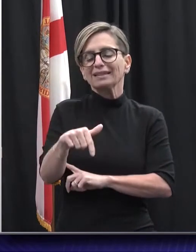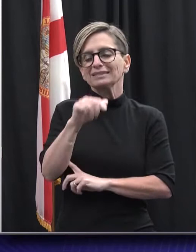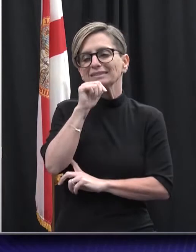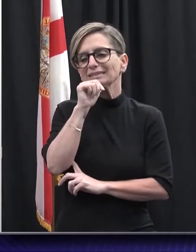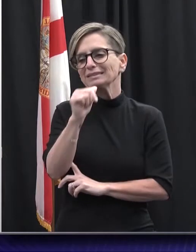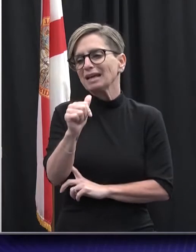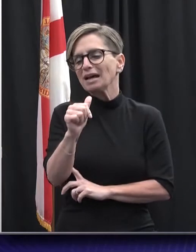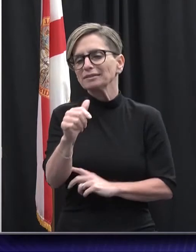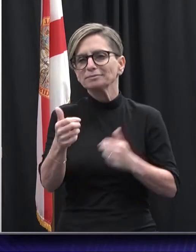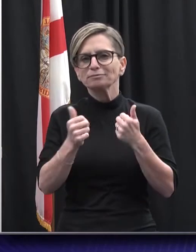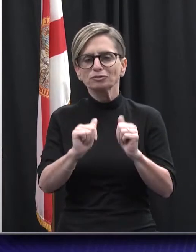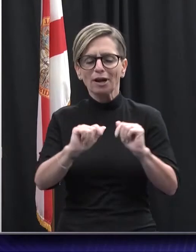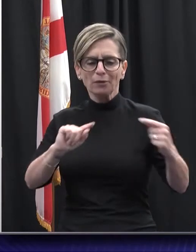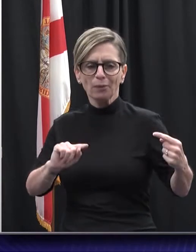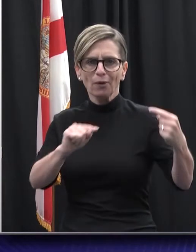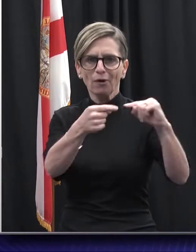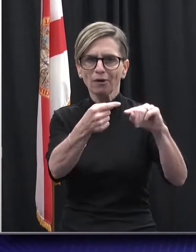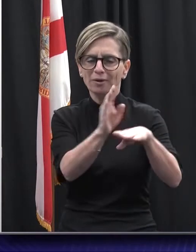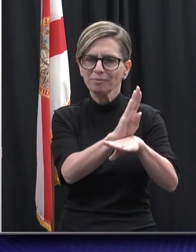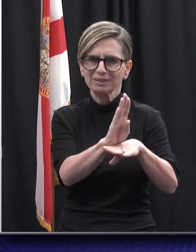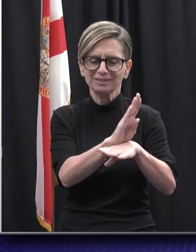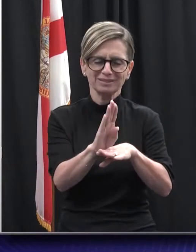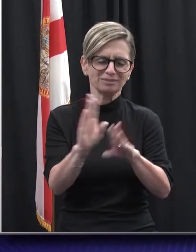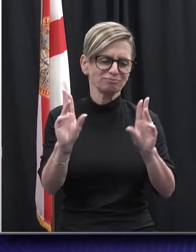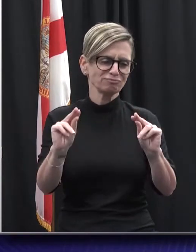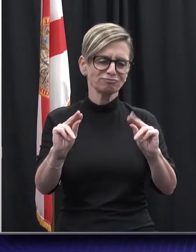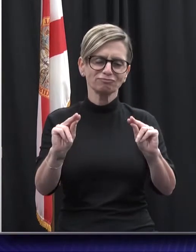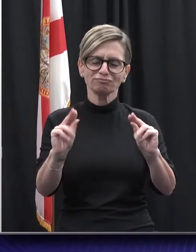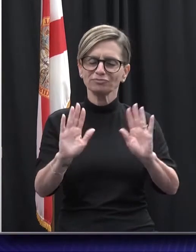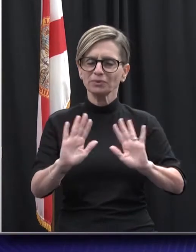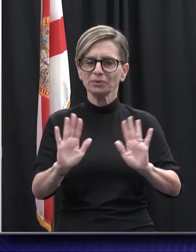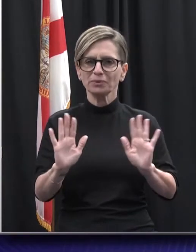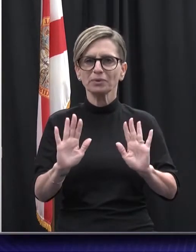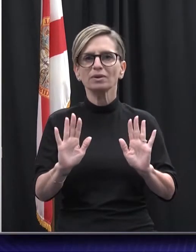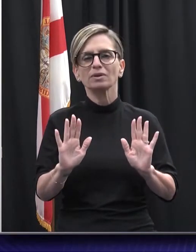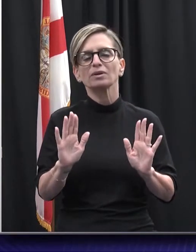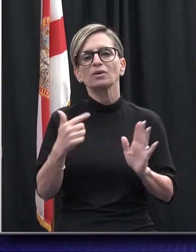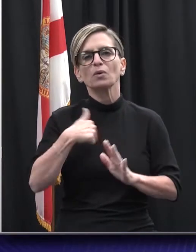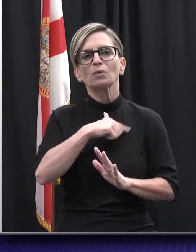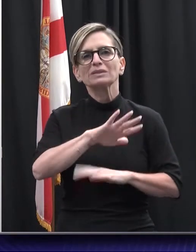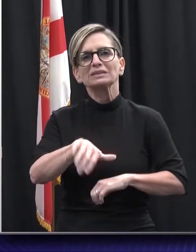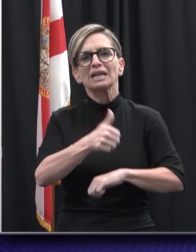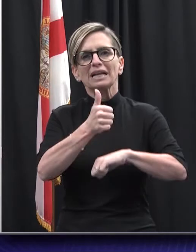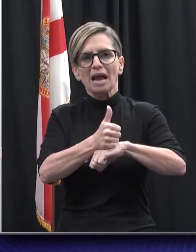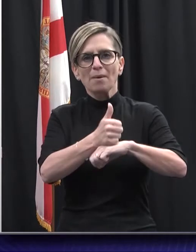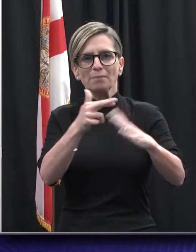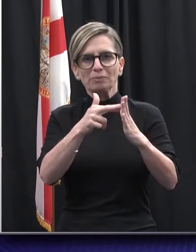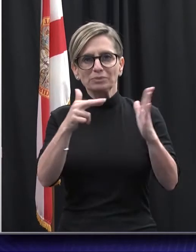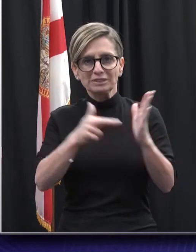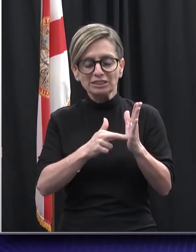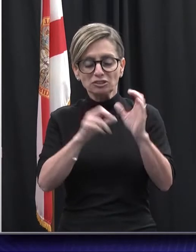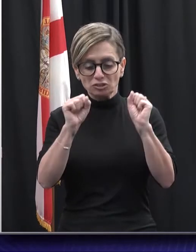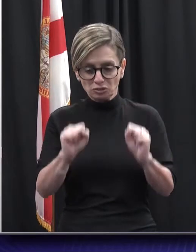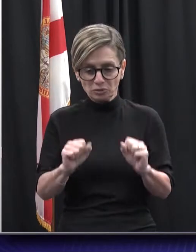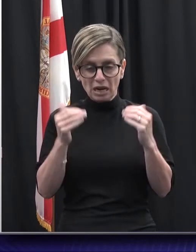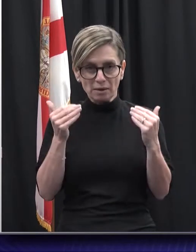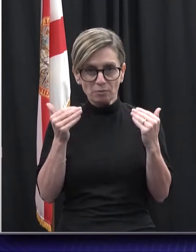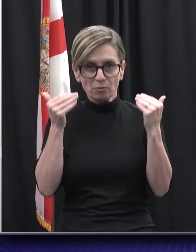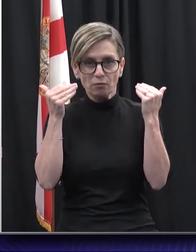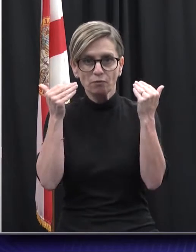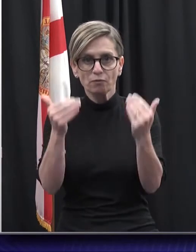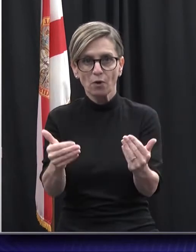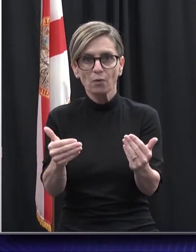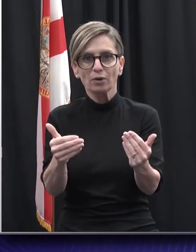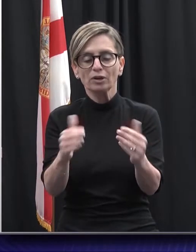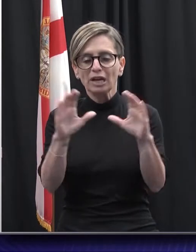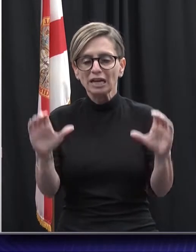to harm any of our businesses. It is simply to put a procedure in place so that you can move forward and you can